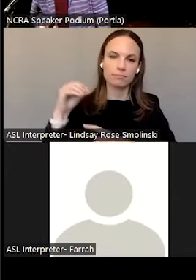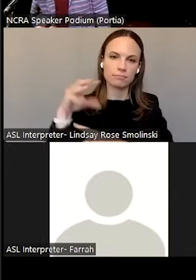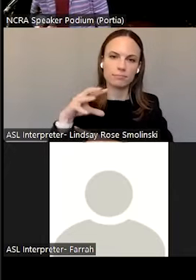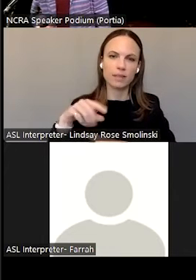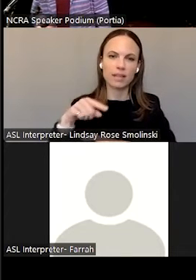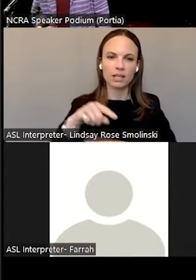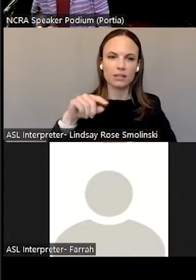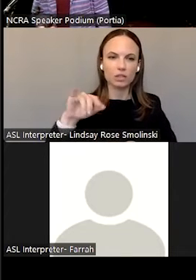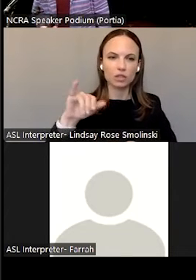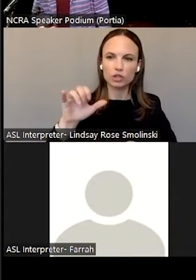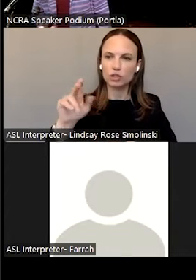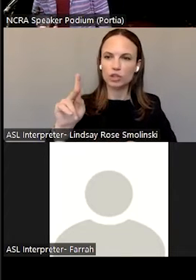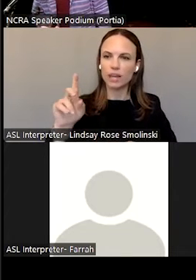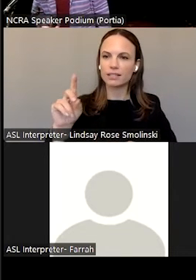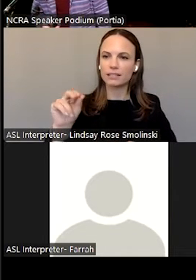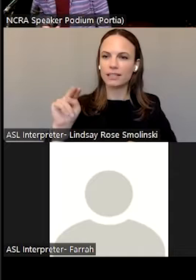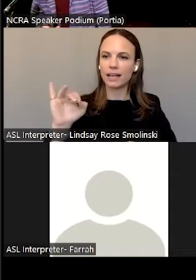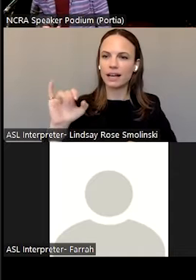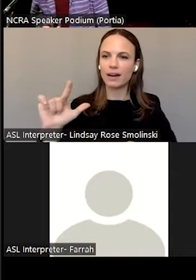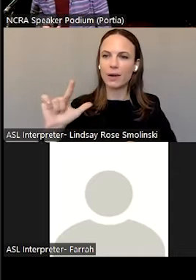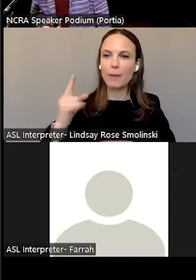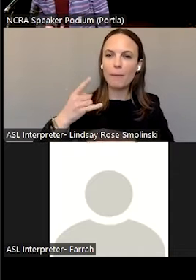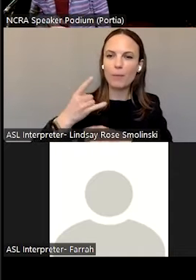These are Jack Daniel's bottles.